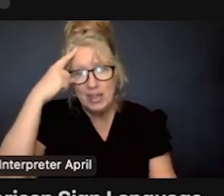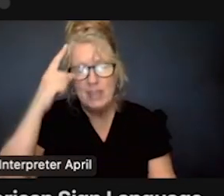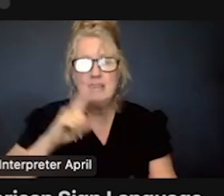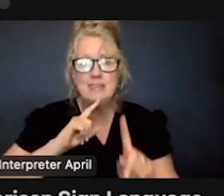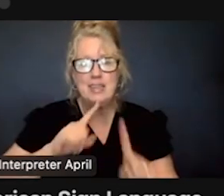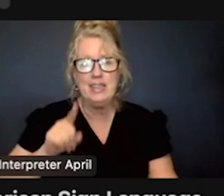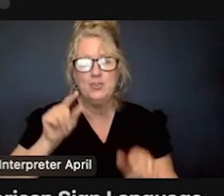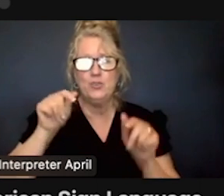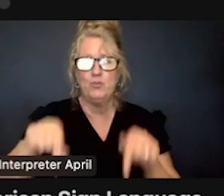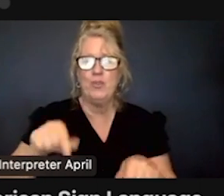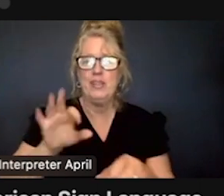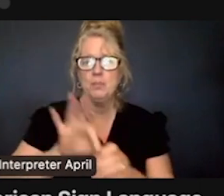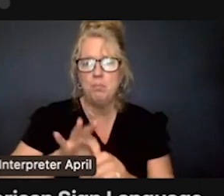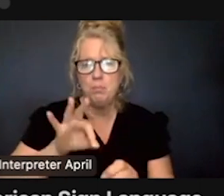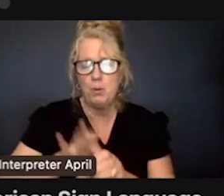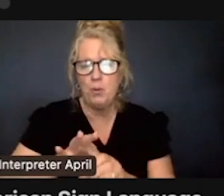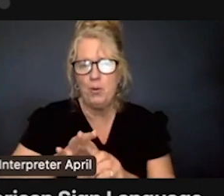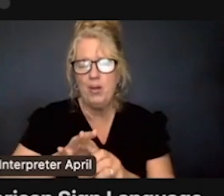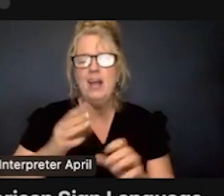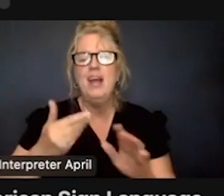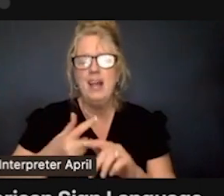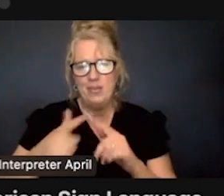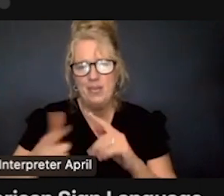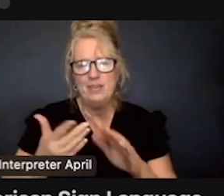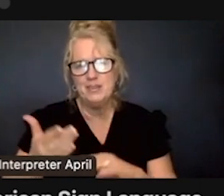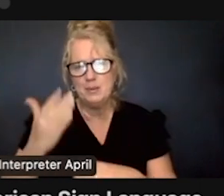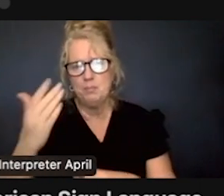this poll and submit your poll.